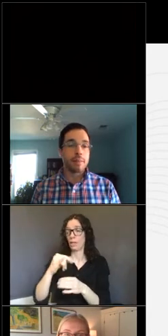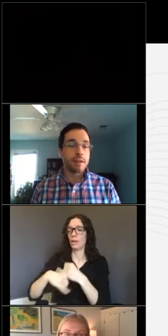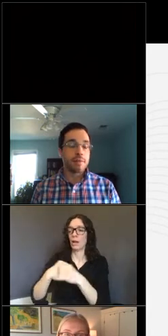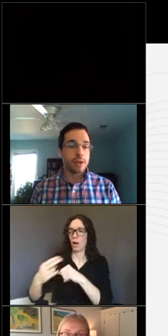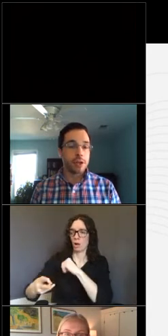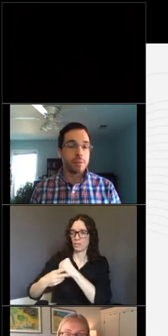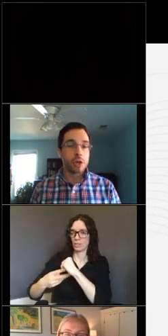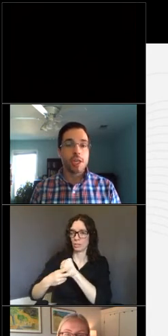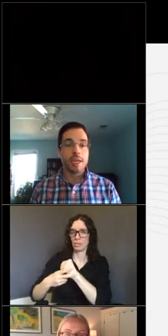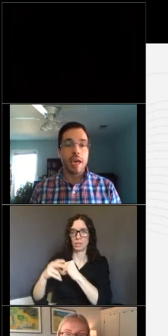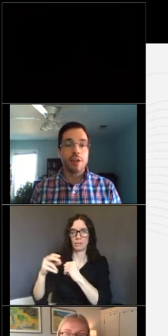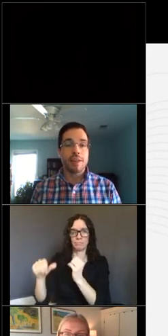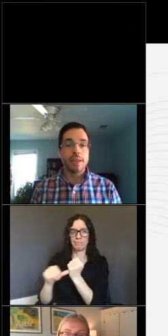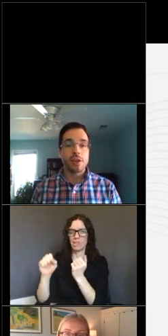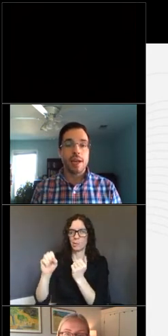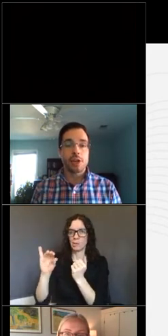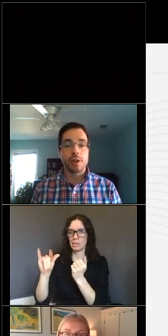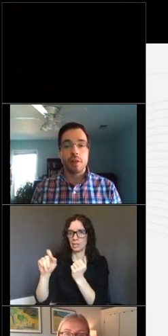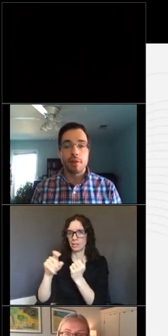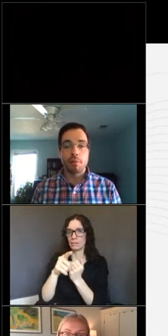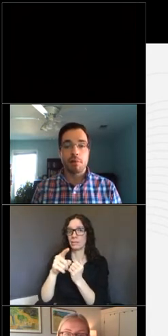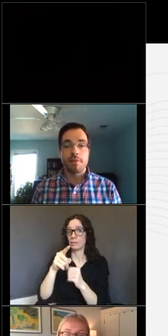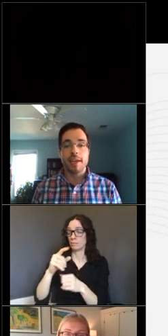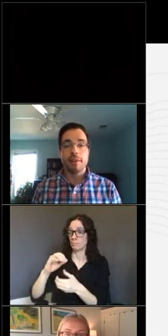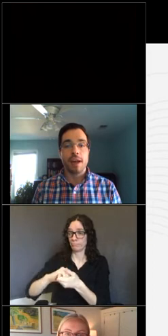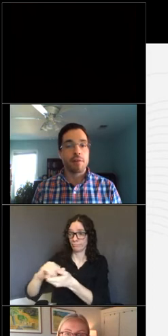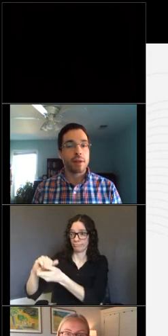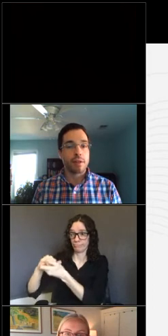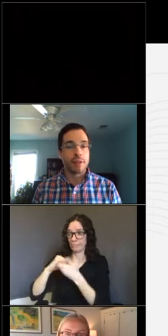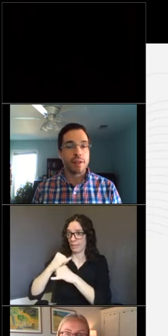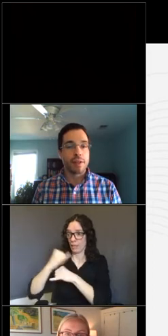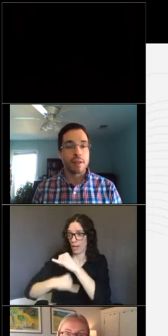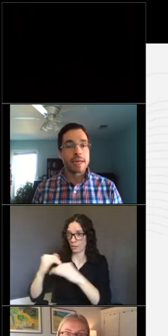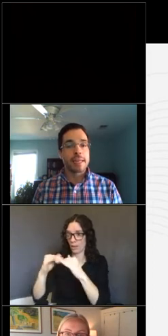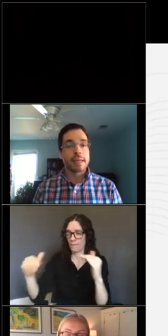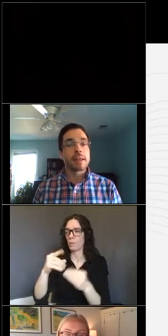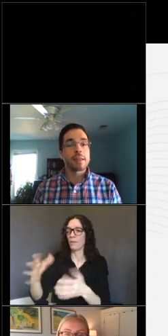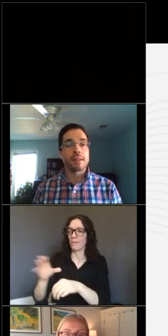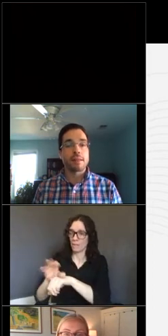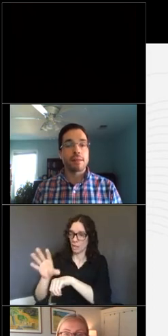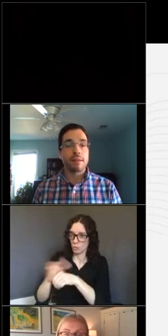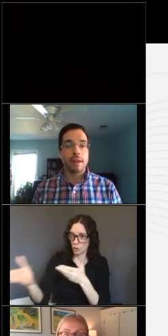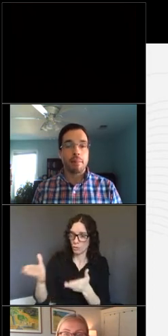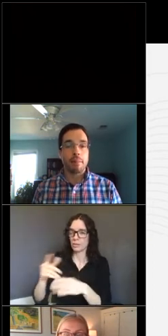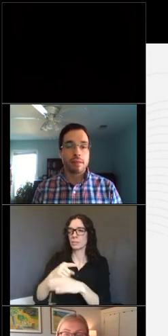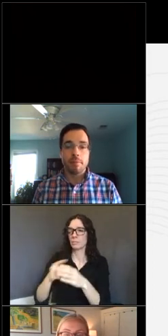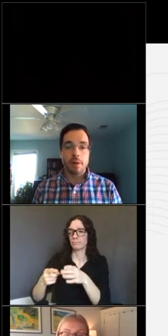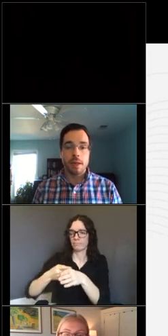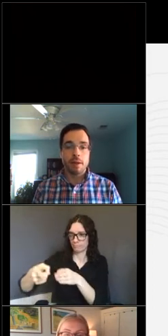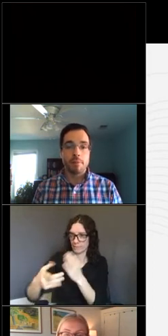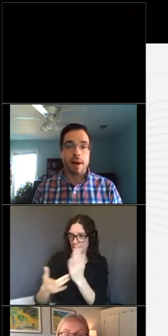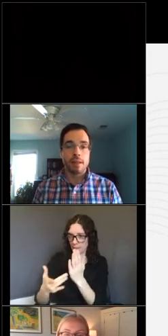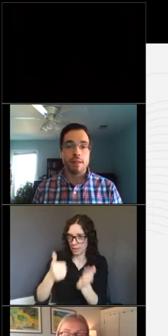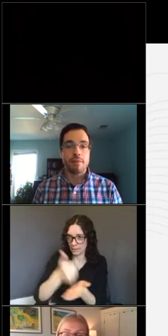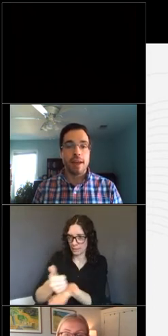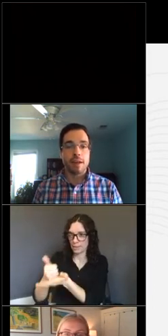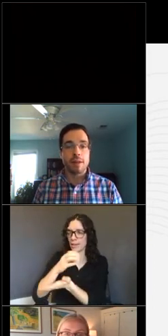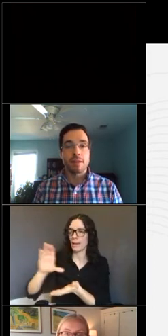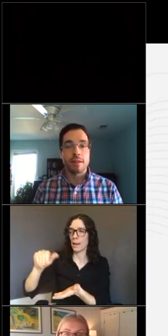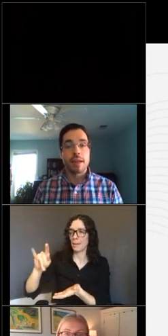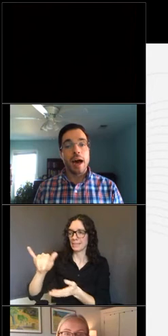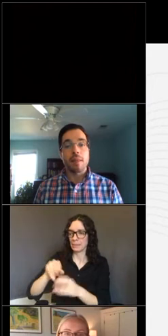Large Landscape Conservation, where she engages at international levels, providing advisory services, technical assistance, and capacity building for